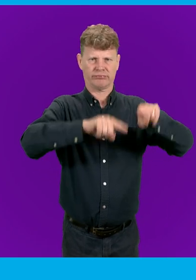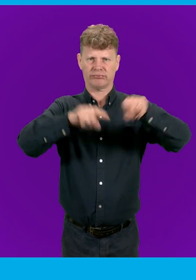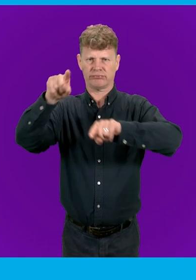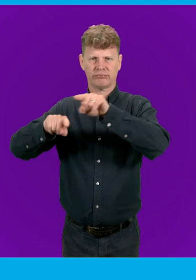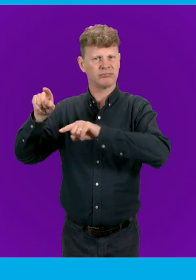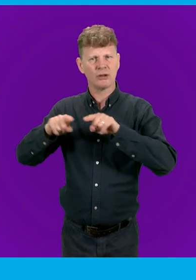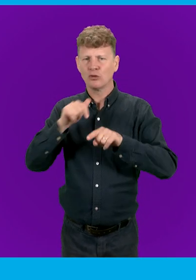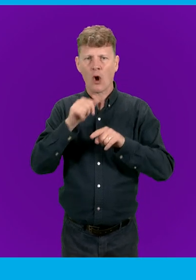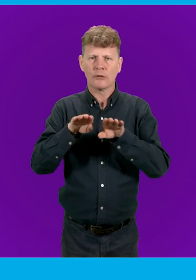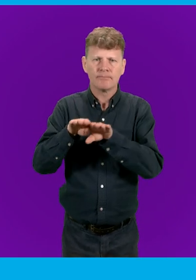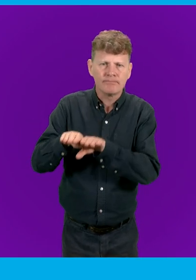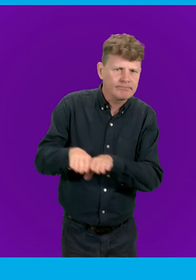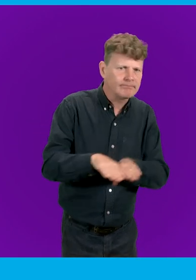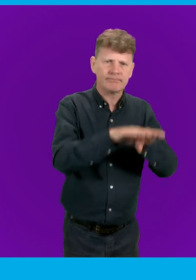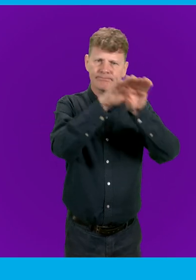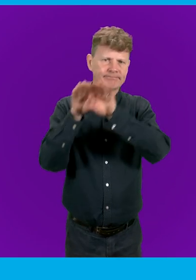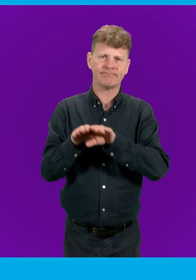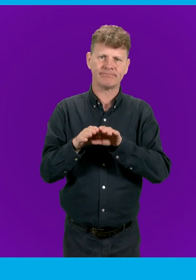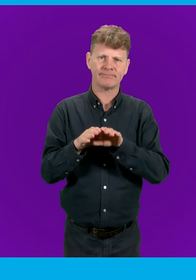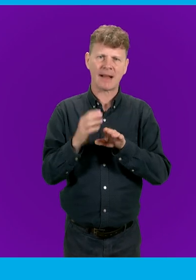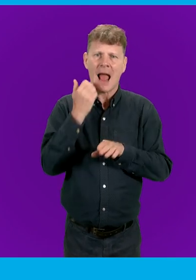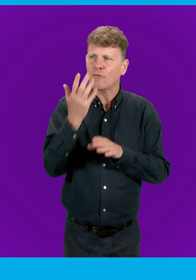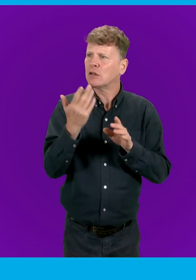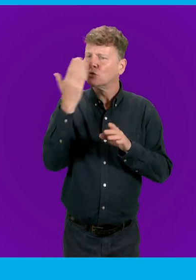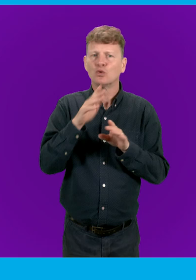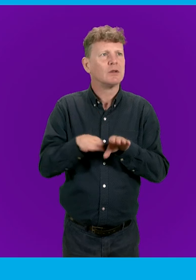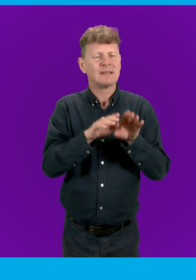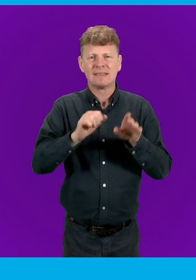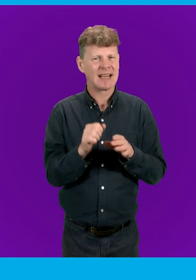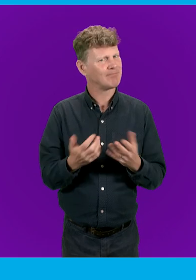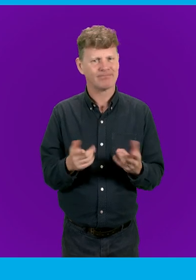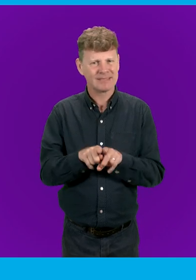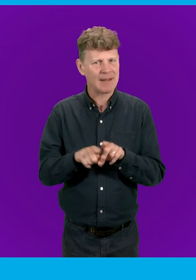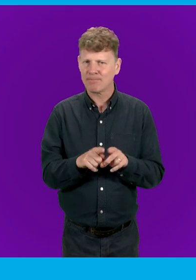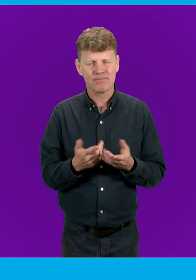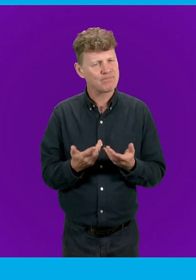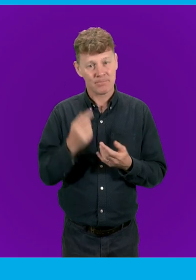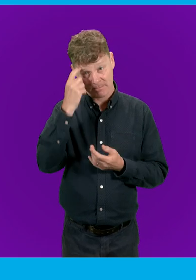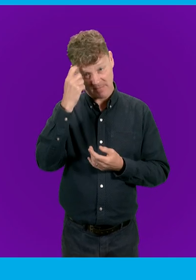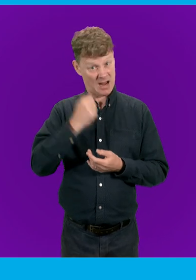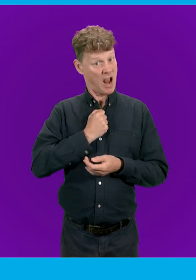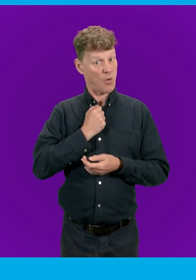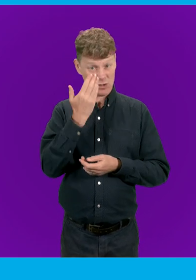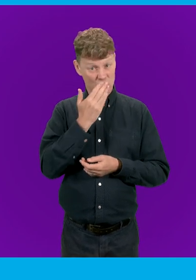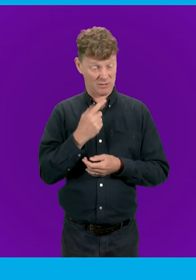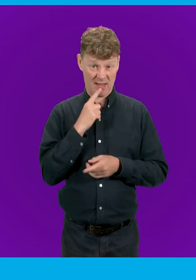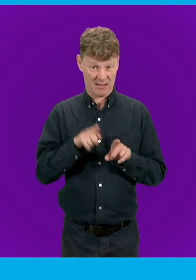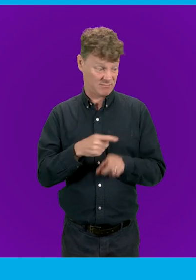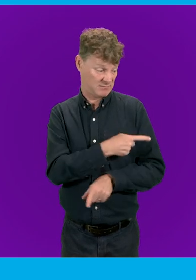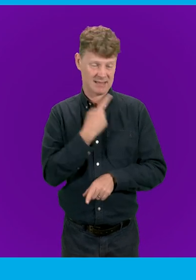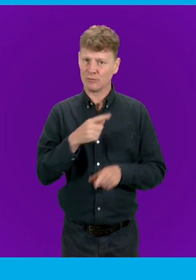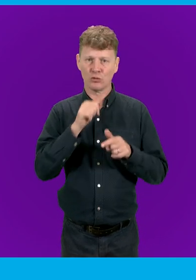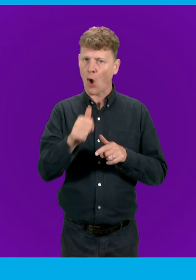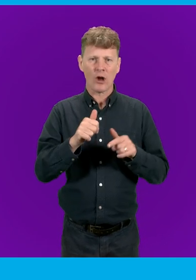not constant in like every school. And for us especially, we found that, like you said, it didn't flow